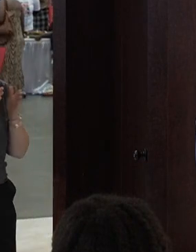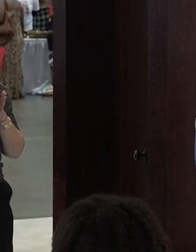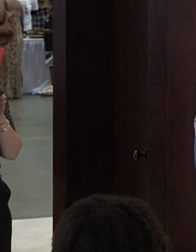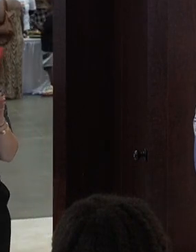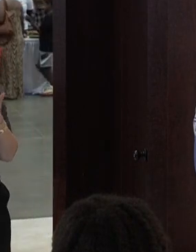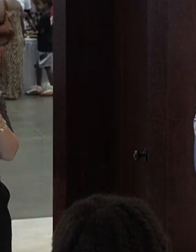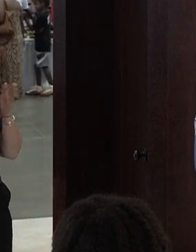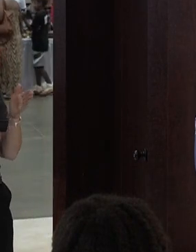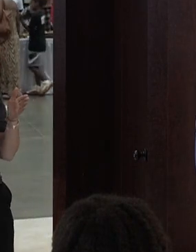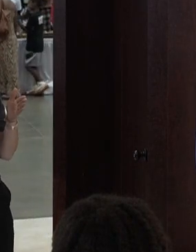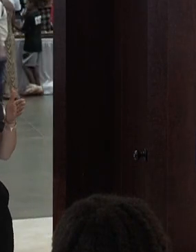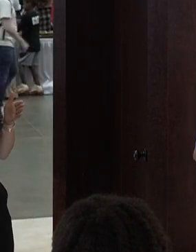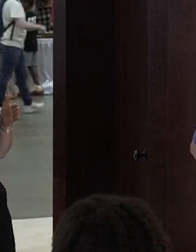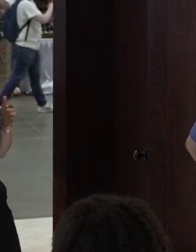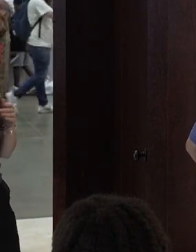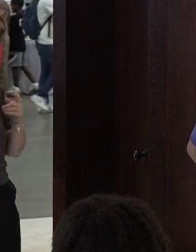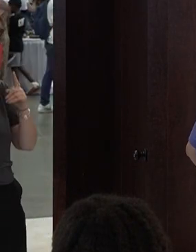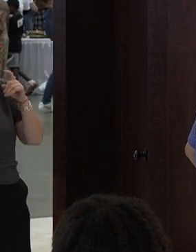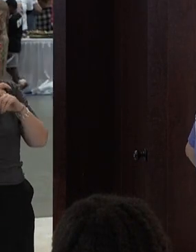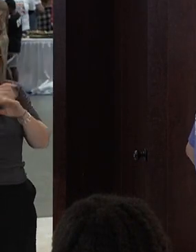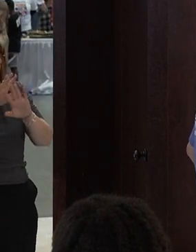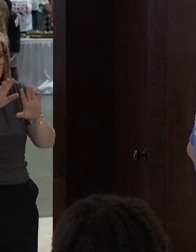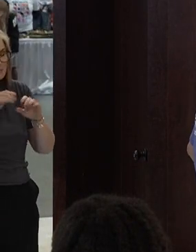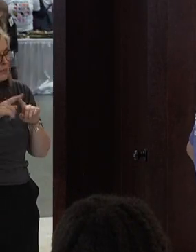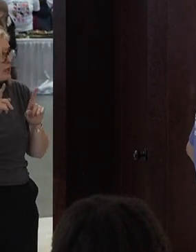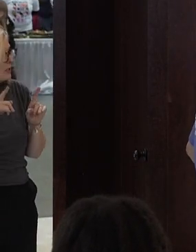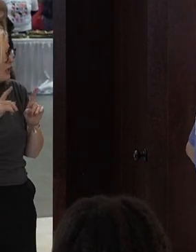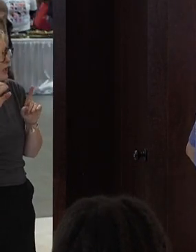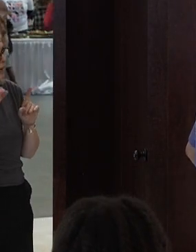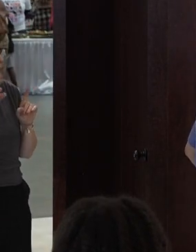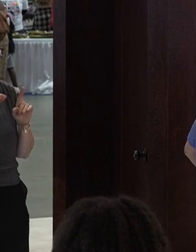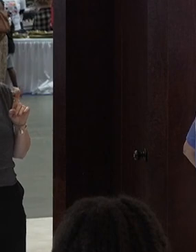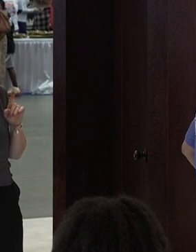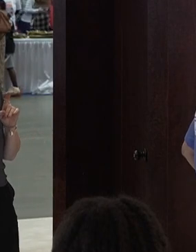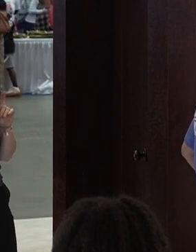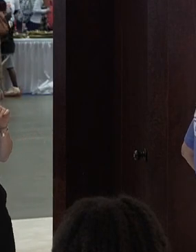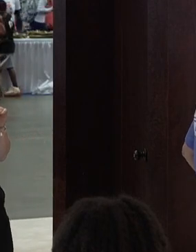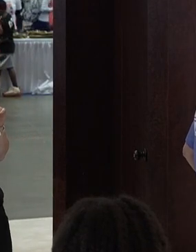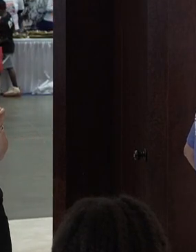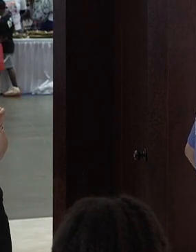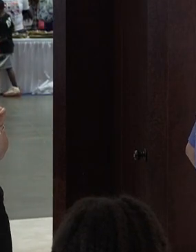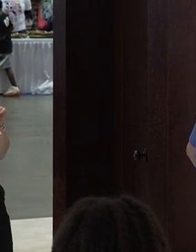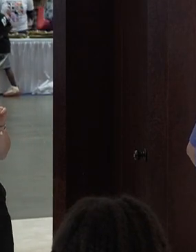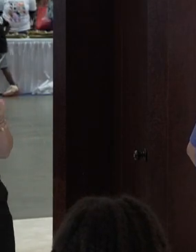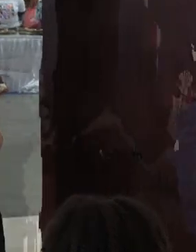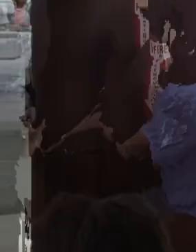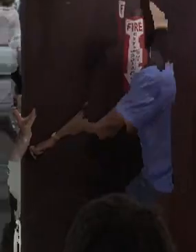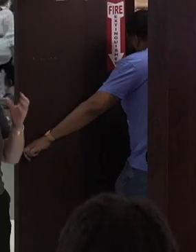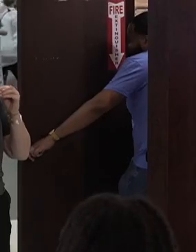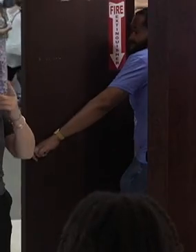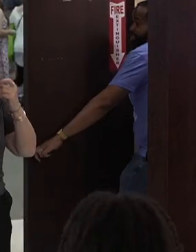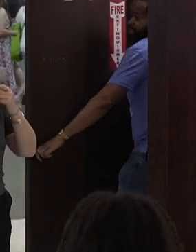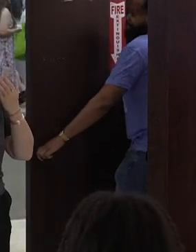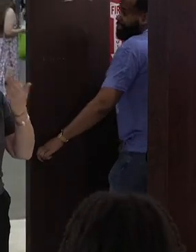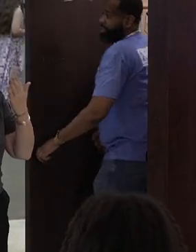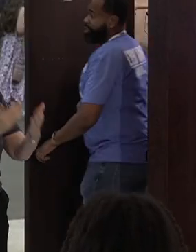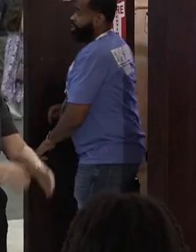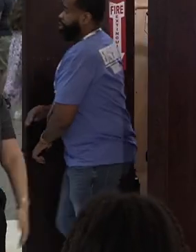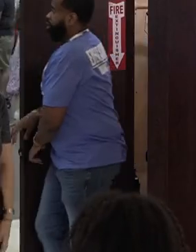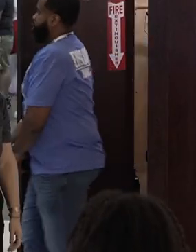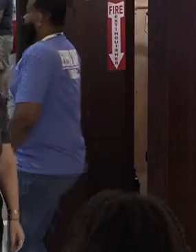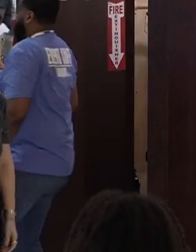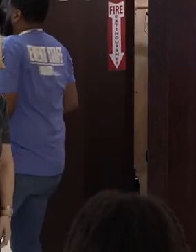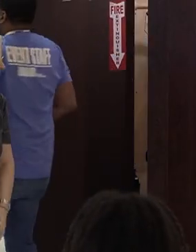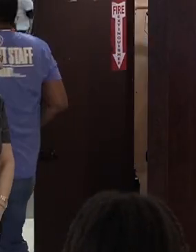in the renewal period. I know that gets sort of into the weeds, but copyright.gov has a lot of information on that. Okay. So thank you.